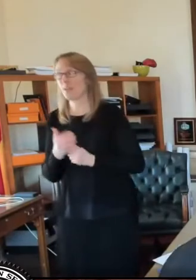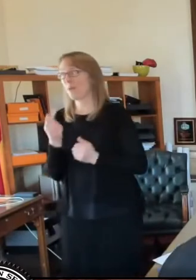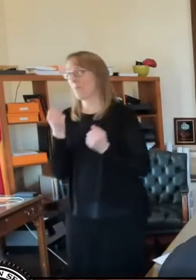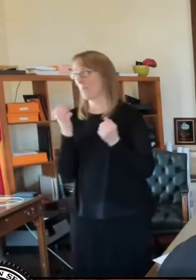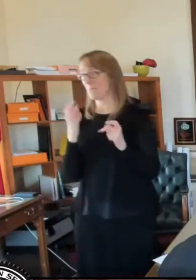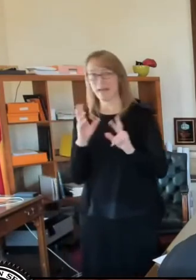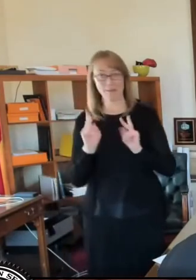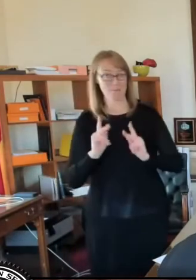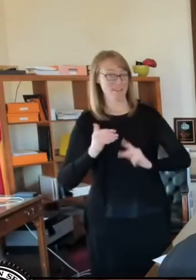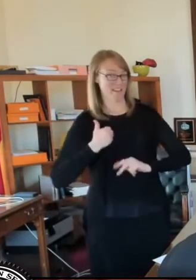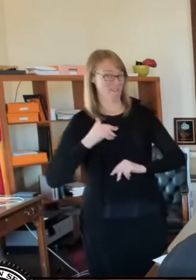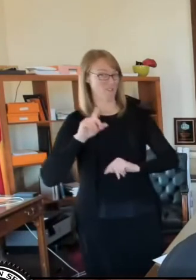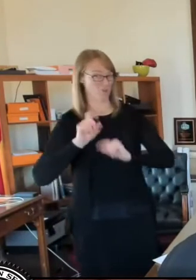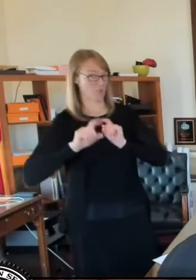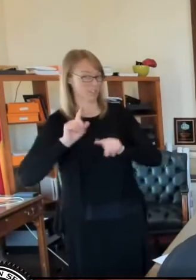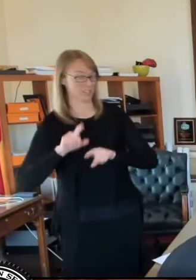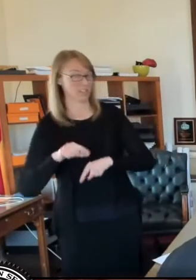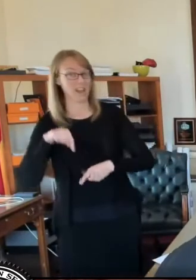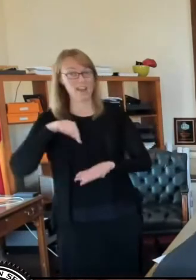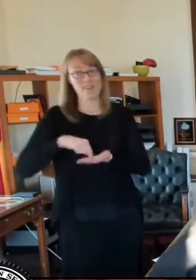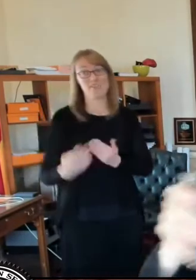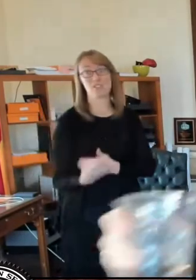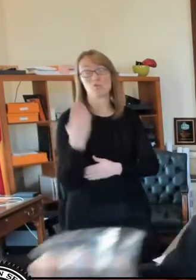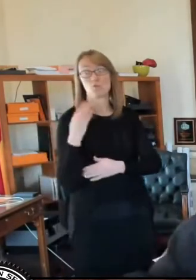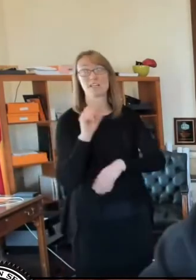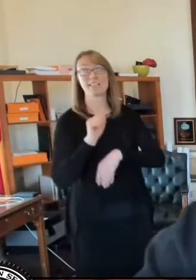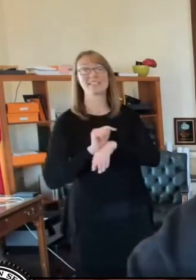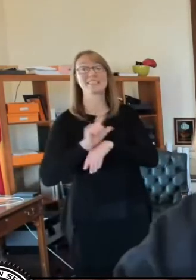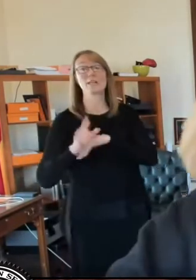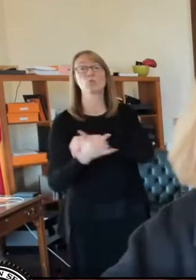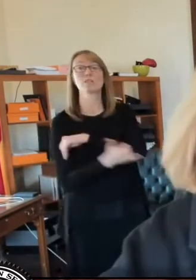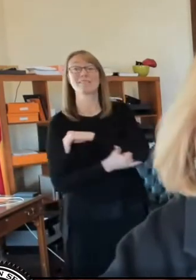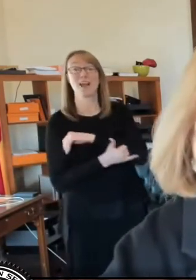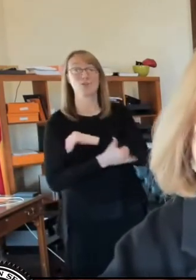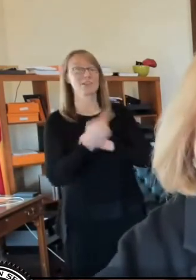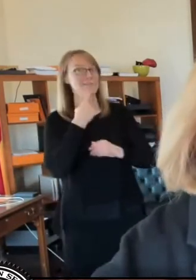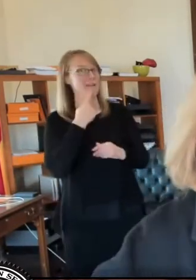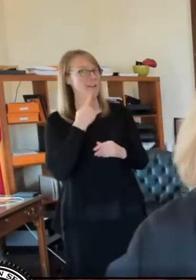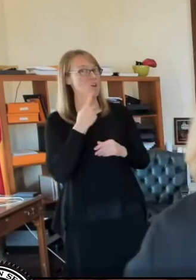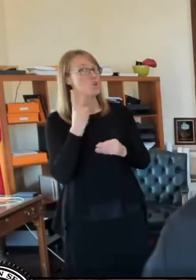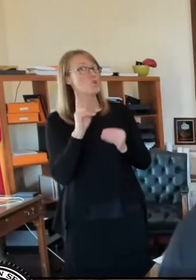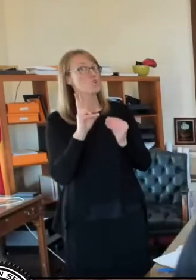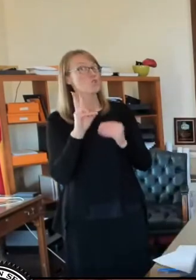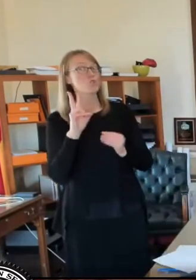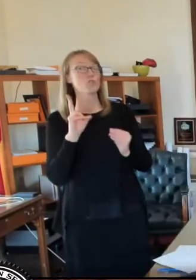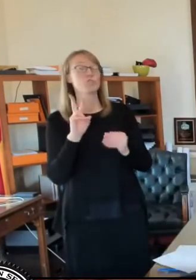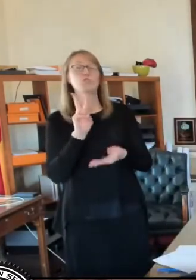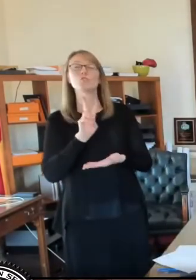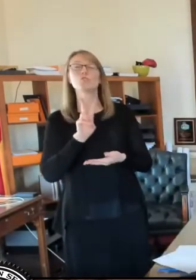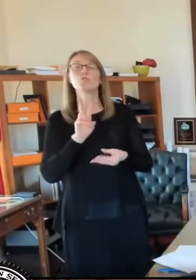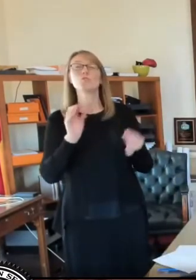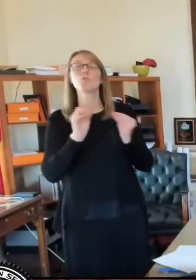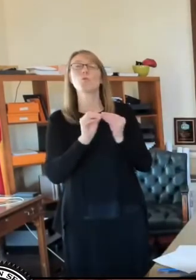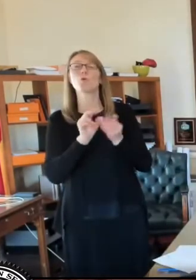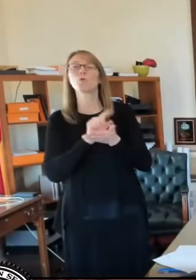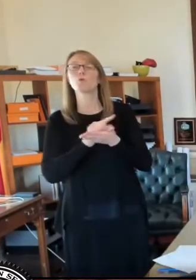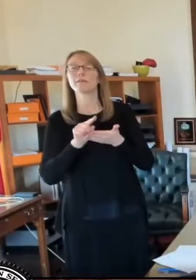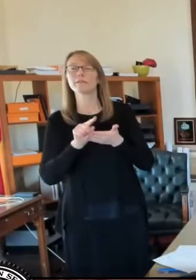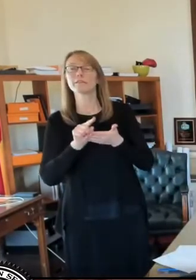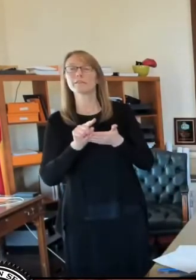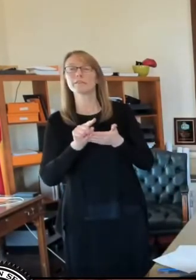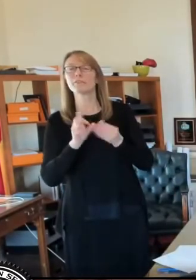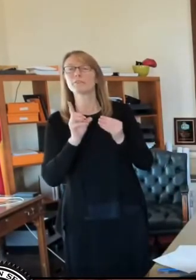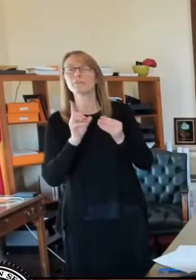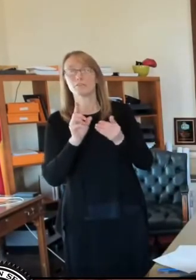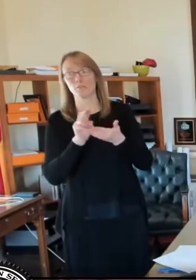announcement this morning in St. Louis County about the extension of an order for 2 more weeks. Mm-hmm. Does the city have plans to implement any new orders